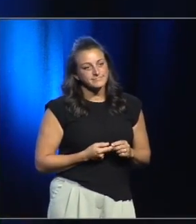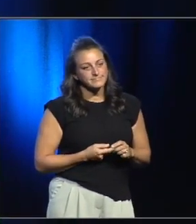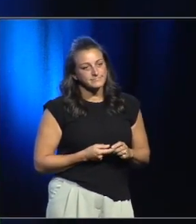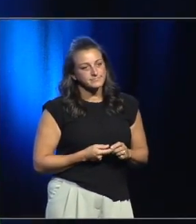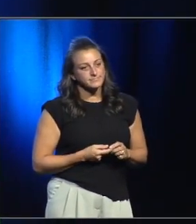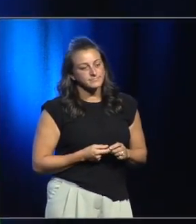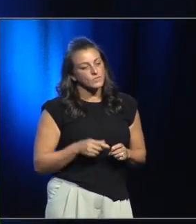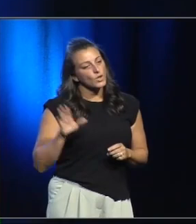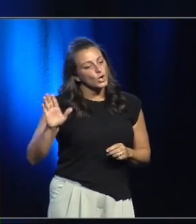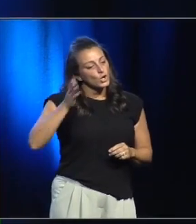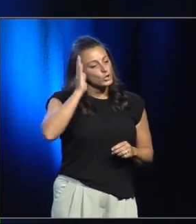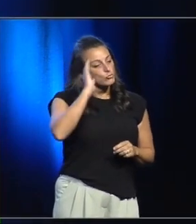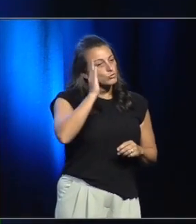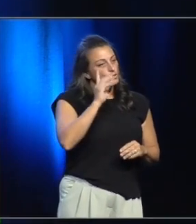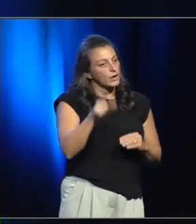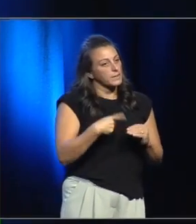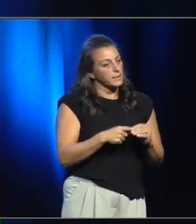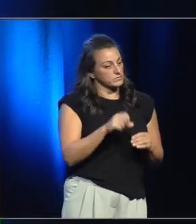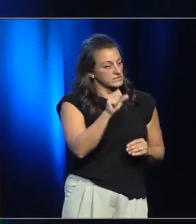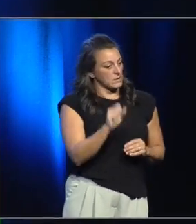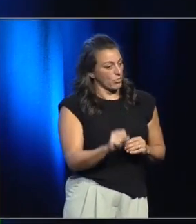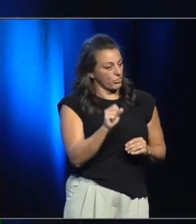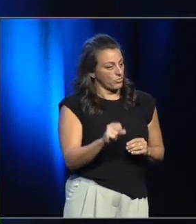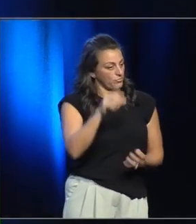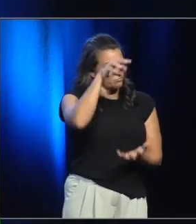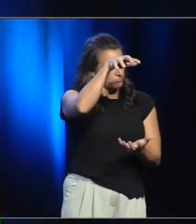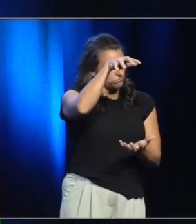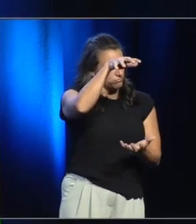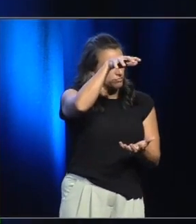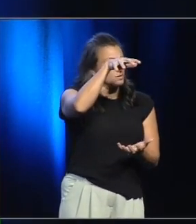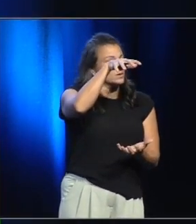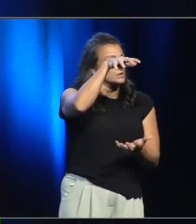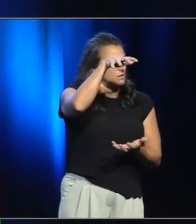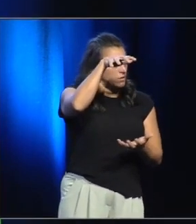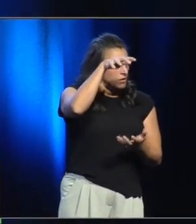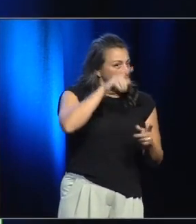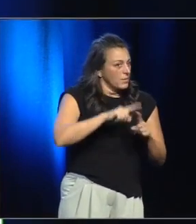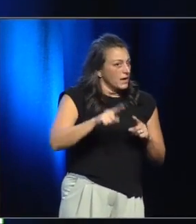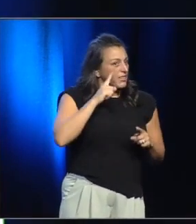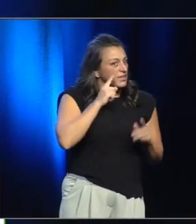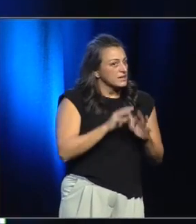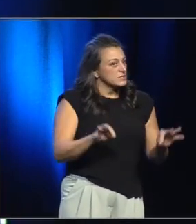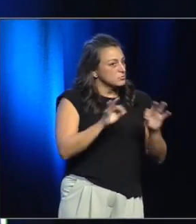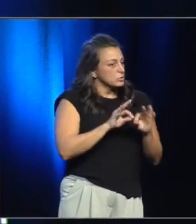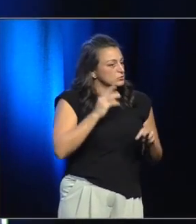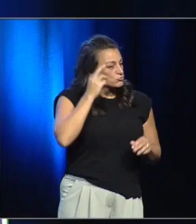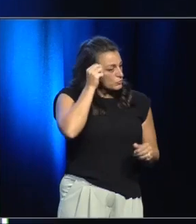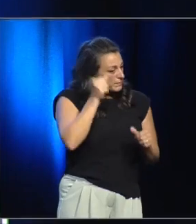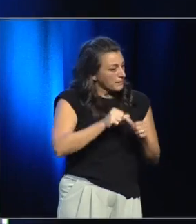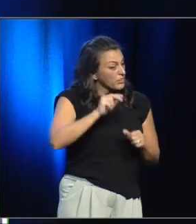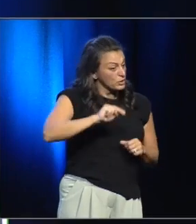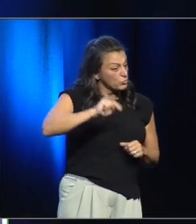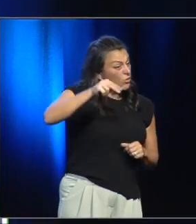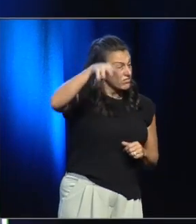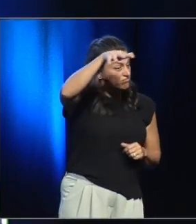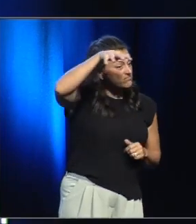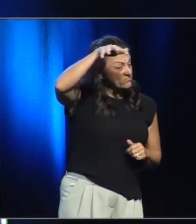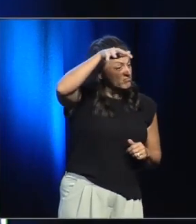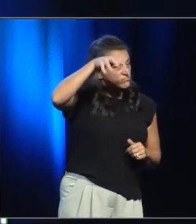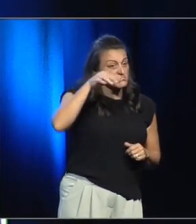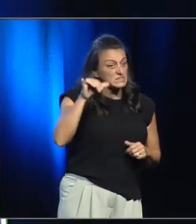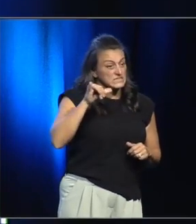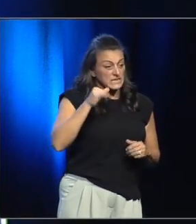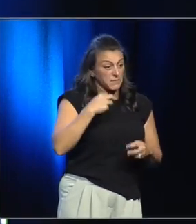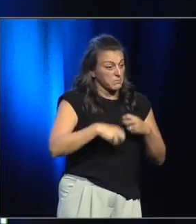All your talk has been about the southern hemisphere, but I think we should also realize that the northern hemisphere is facing similar